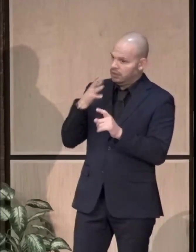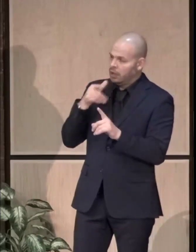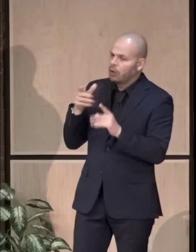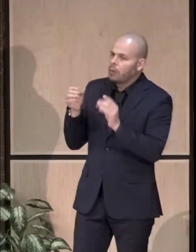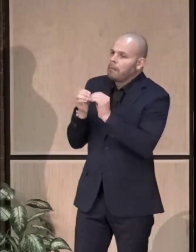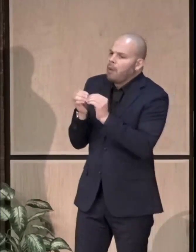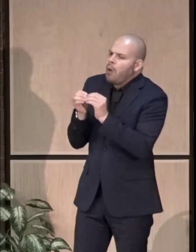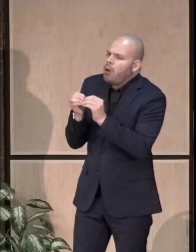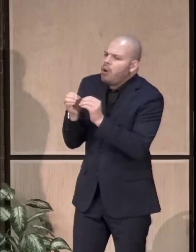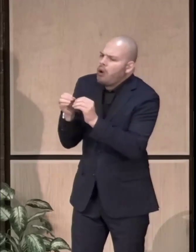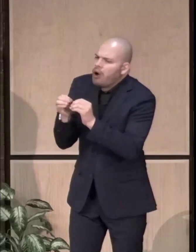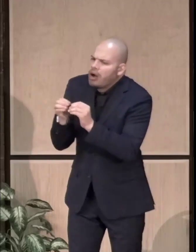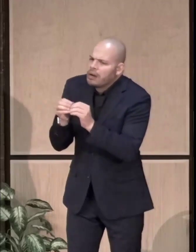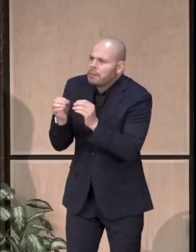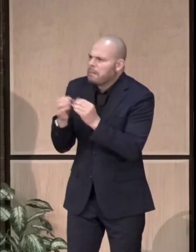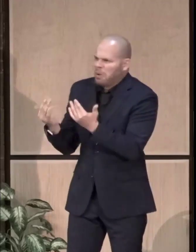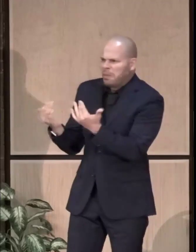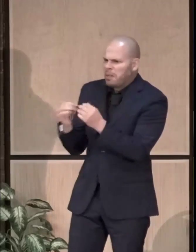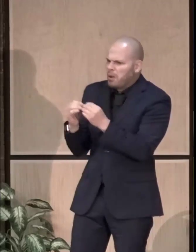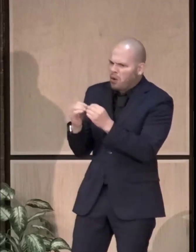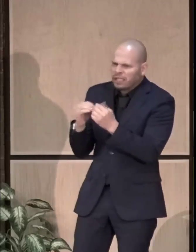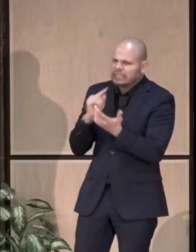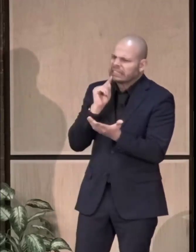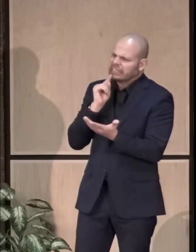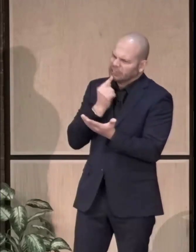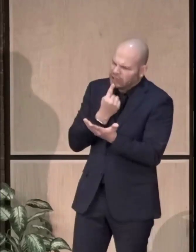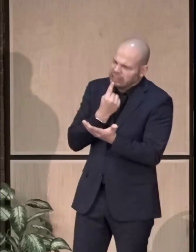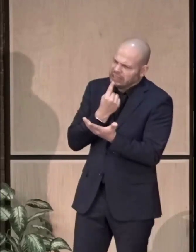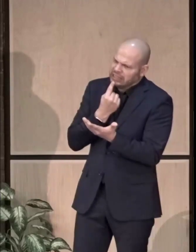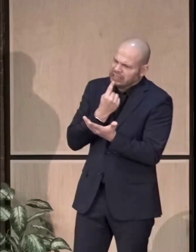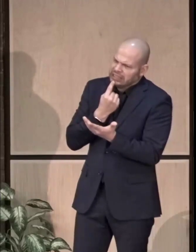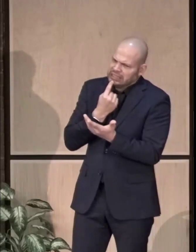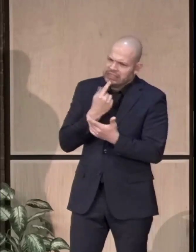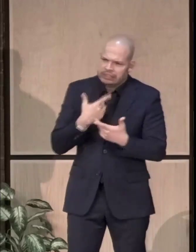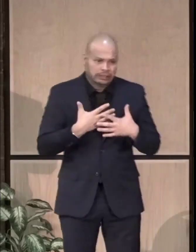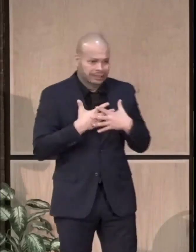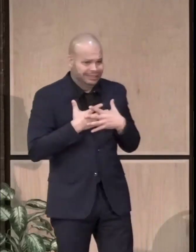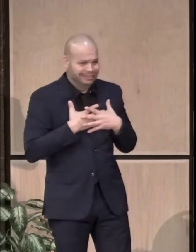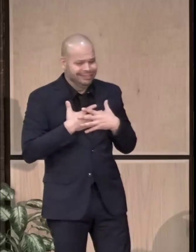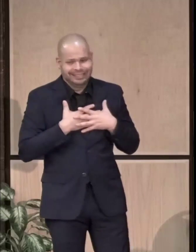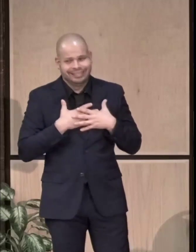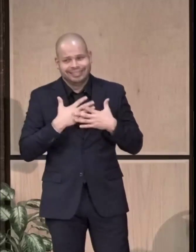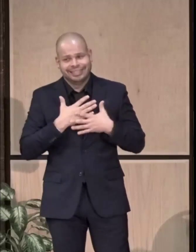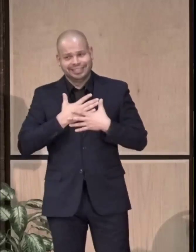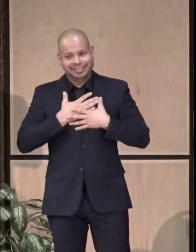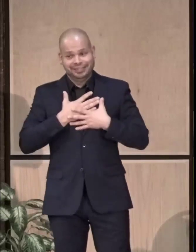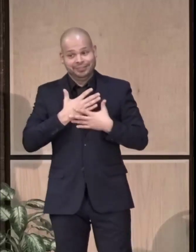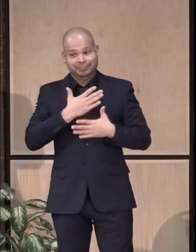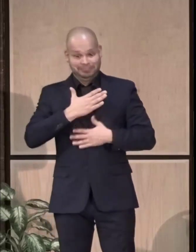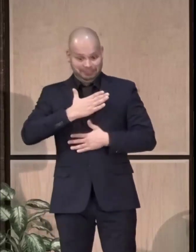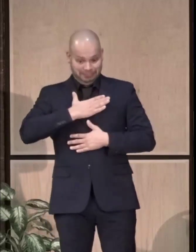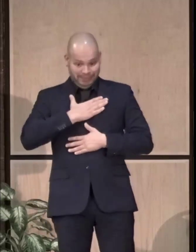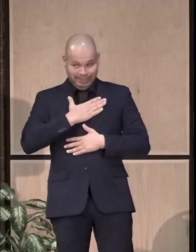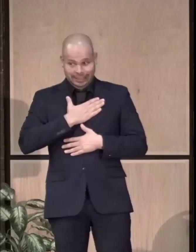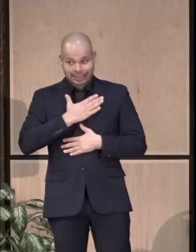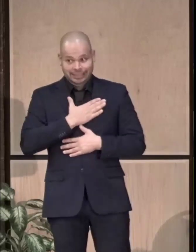Because that was, at the time, my conversations with both my first sergeant as well as my battalion leadership, that was